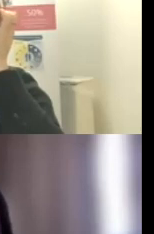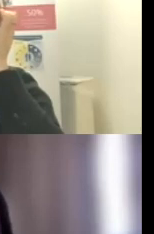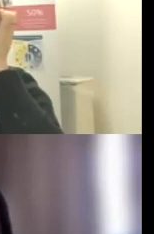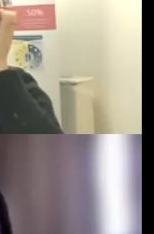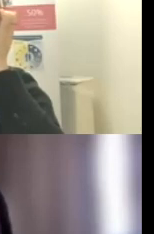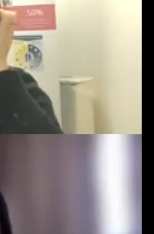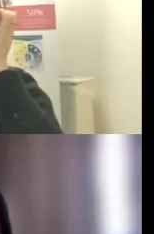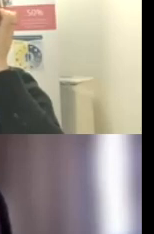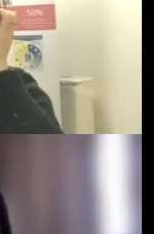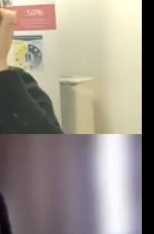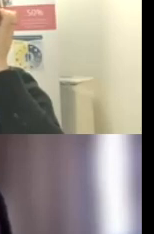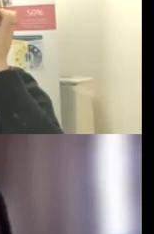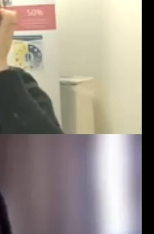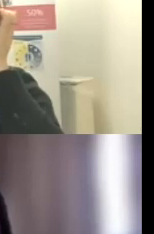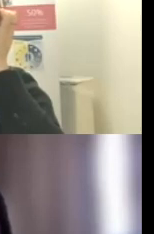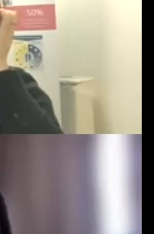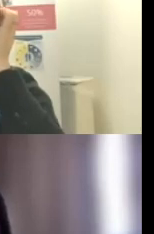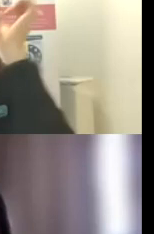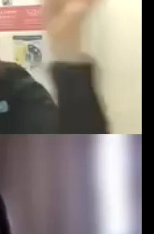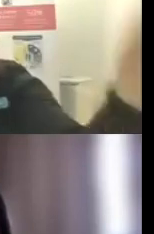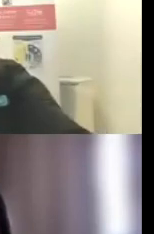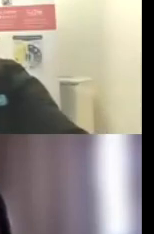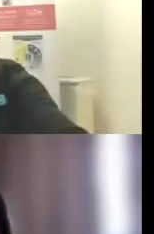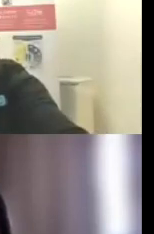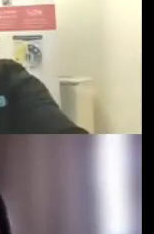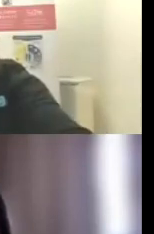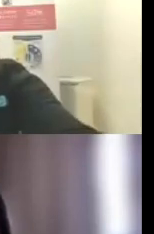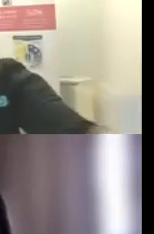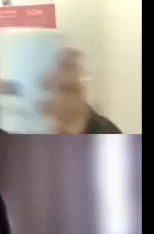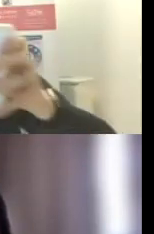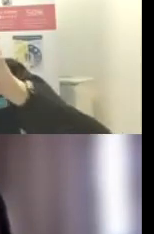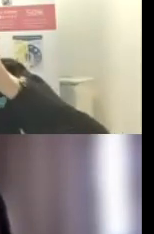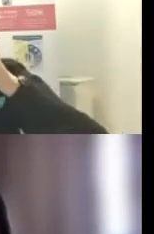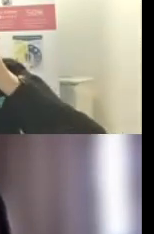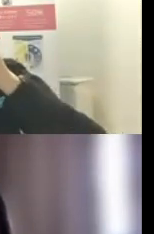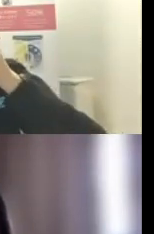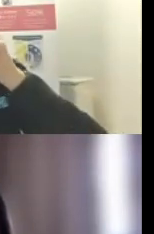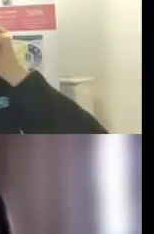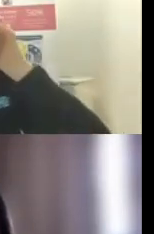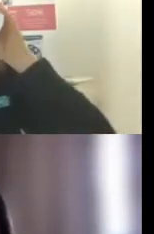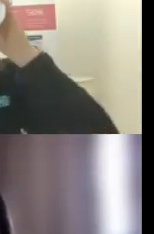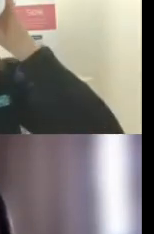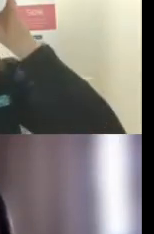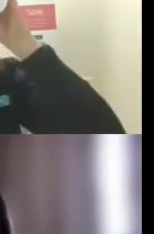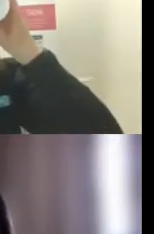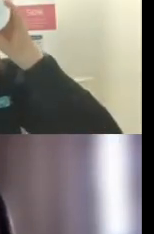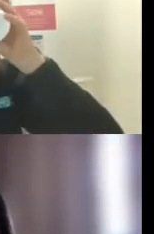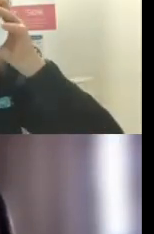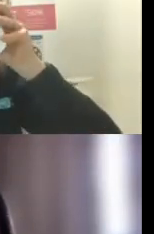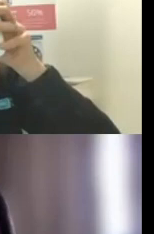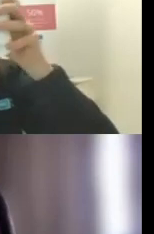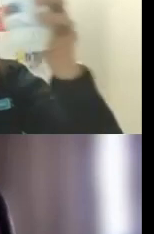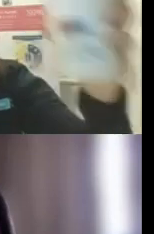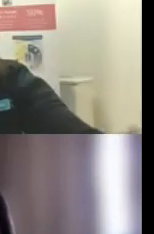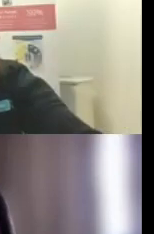the evaluation form in the chat there if anyone wants to fill it in now. If anyone would like to talk more to us about this